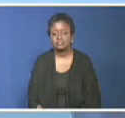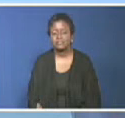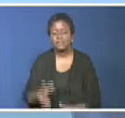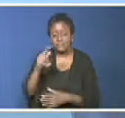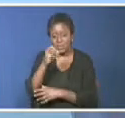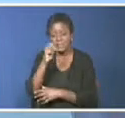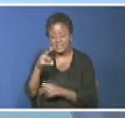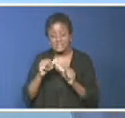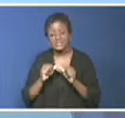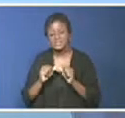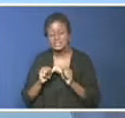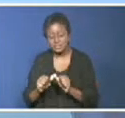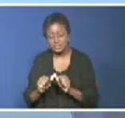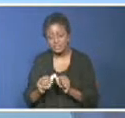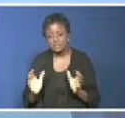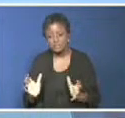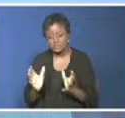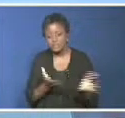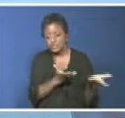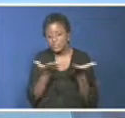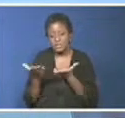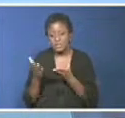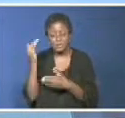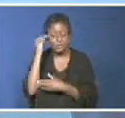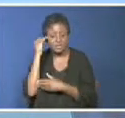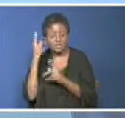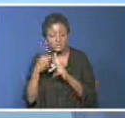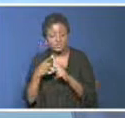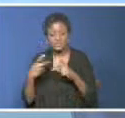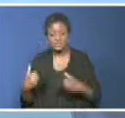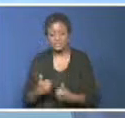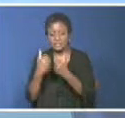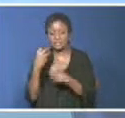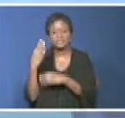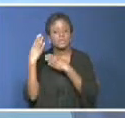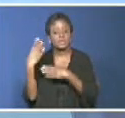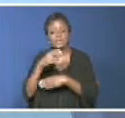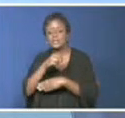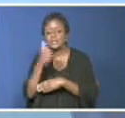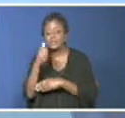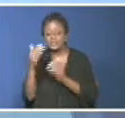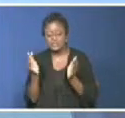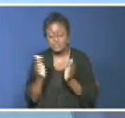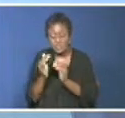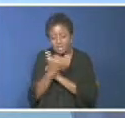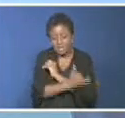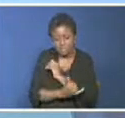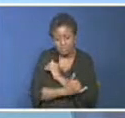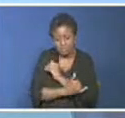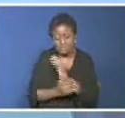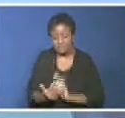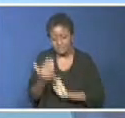The Prime Minister continuing the push to bring awareness to the plight of the Bahamas and other small countries susceptible to the ravages of